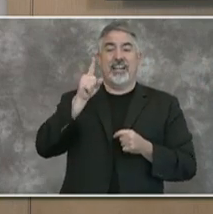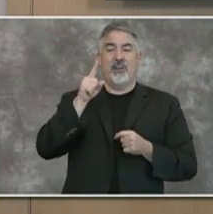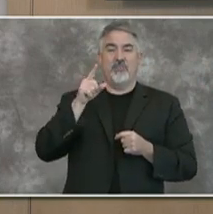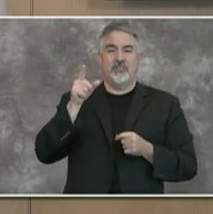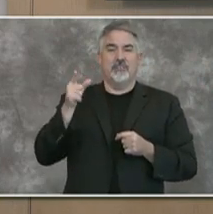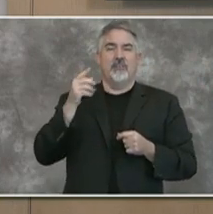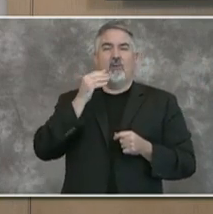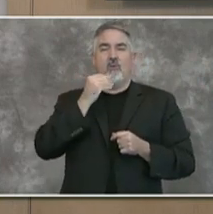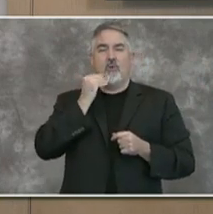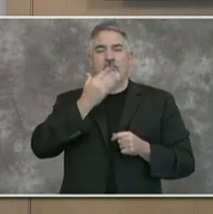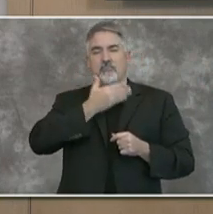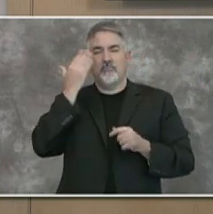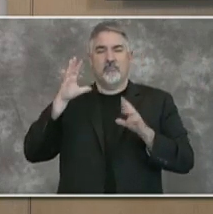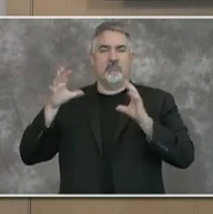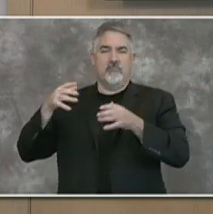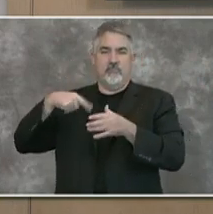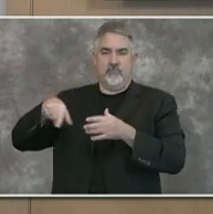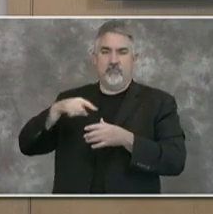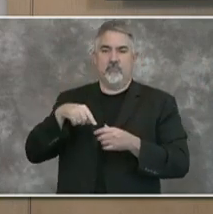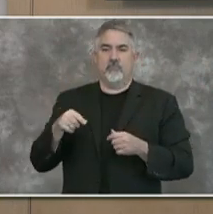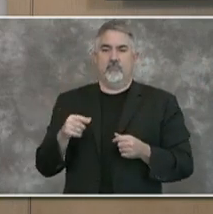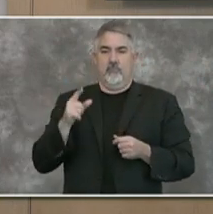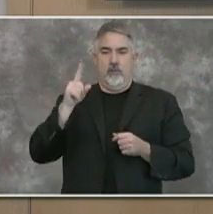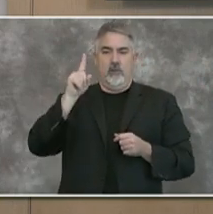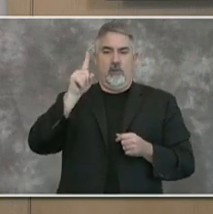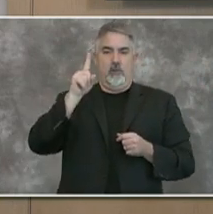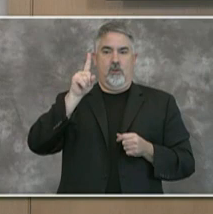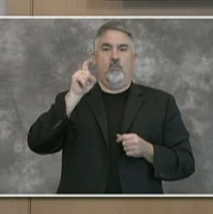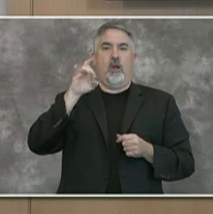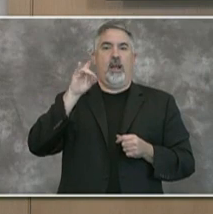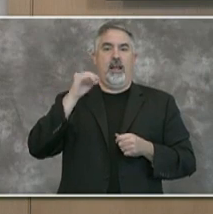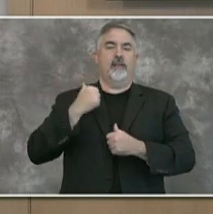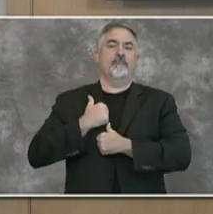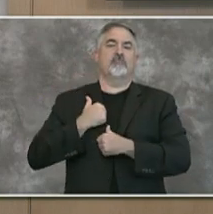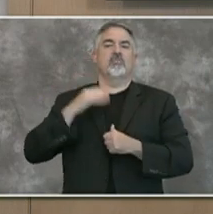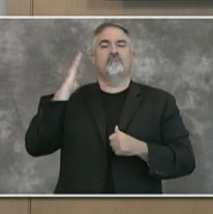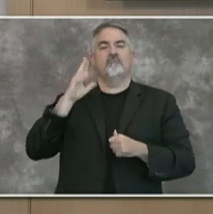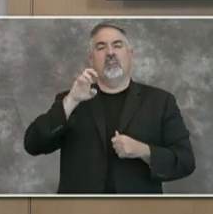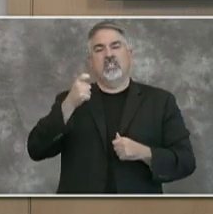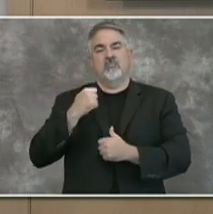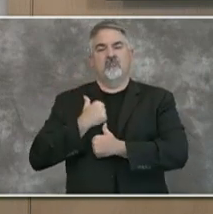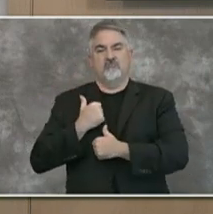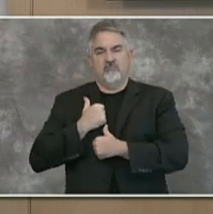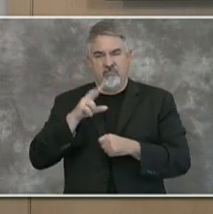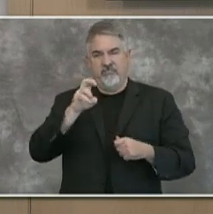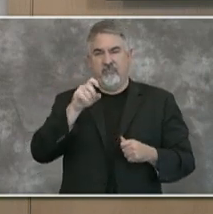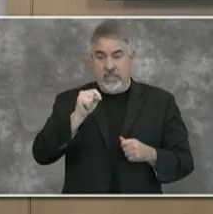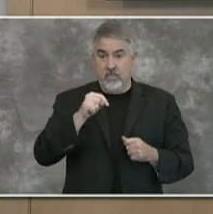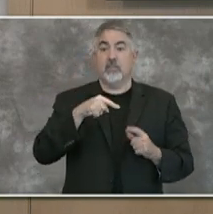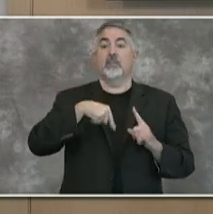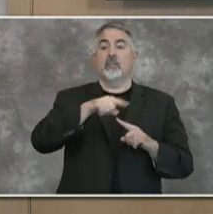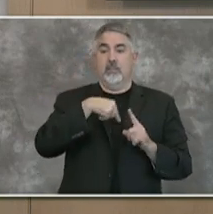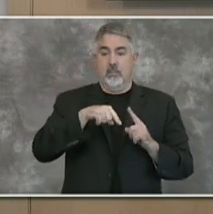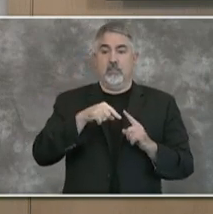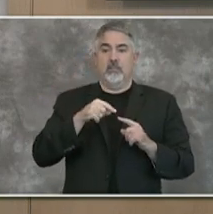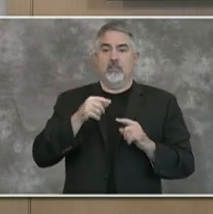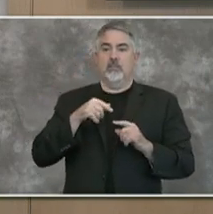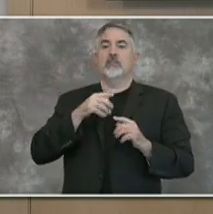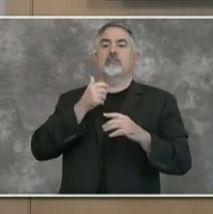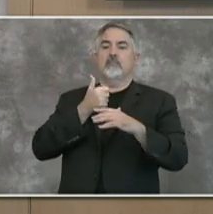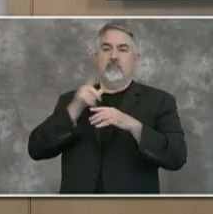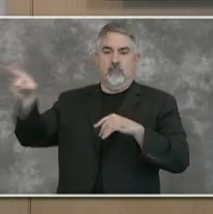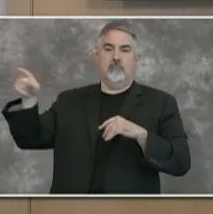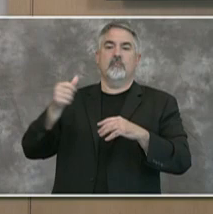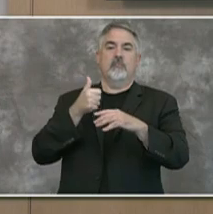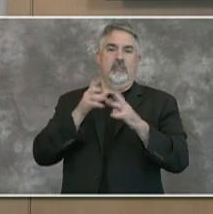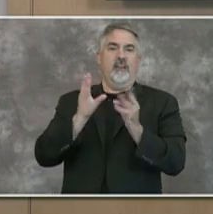of San Diego, moved more than 180 veterans from the Veterans Village Bridge Shelter into the San Diego Convention Center. The